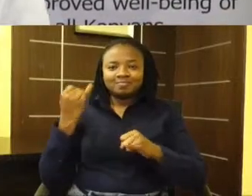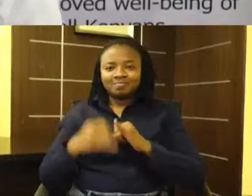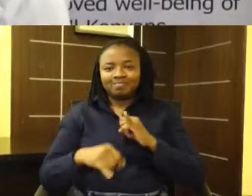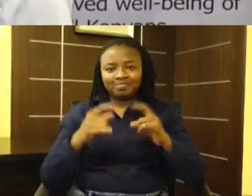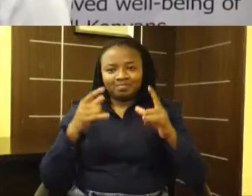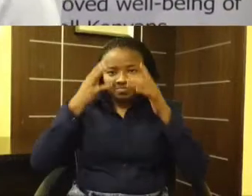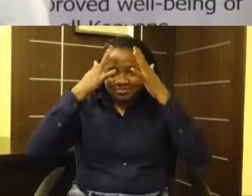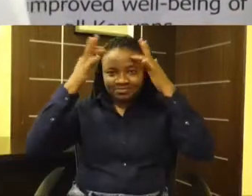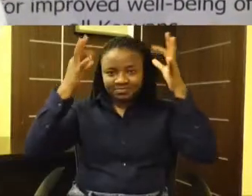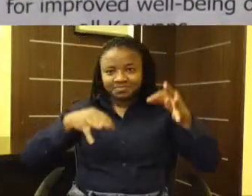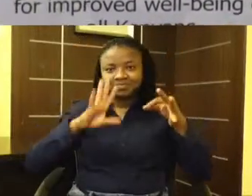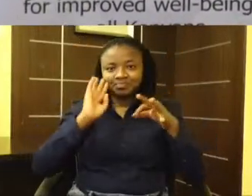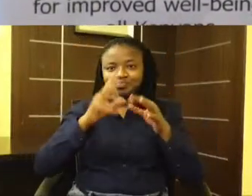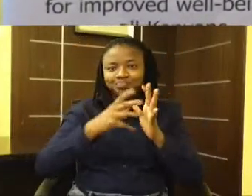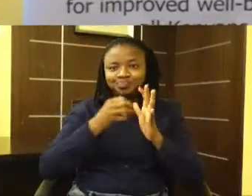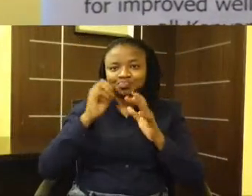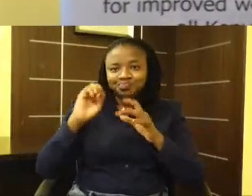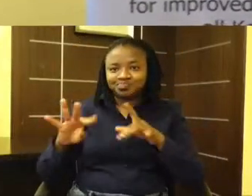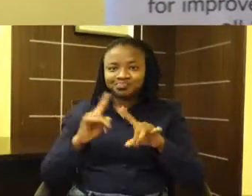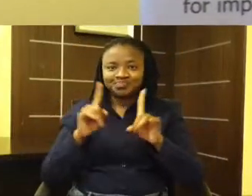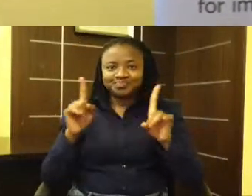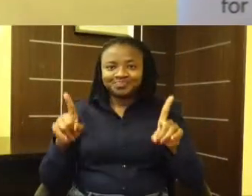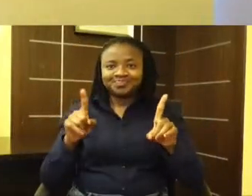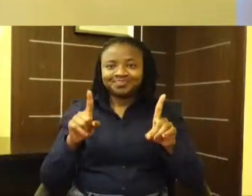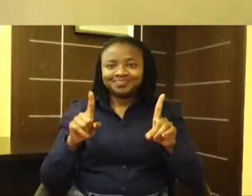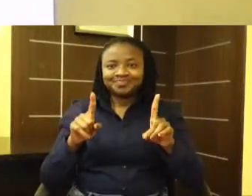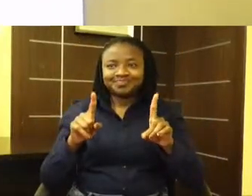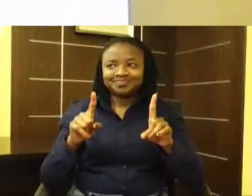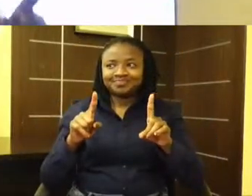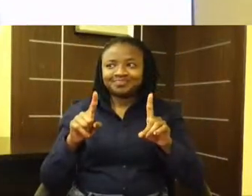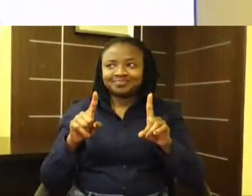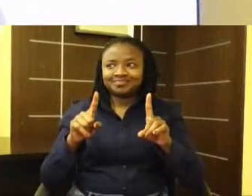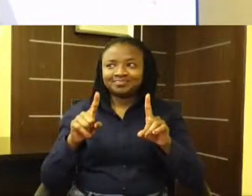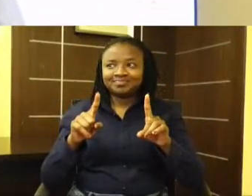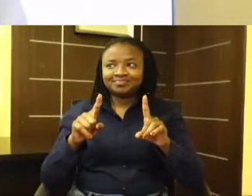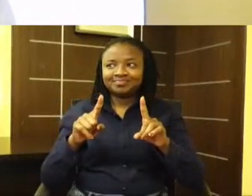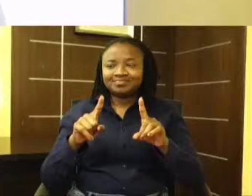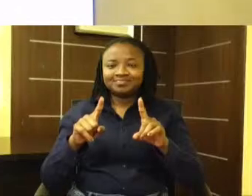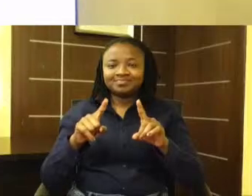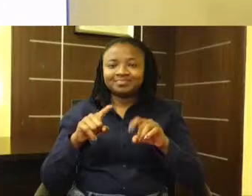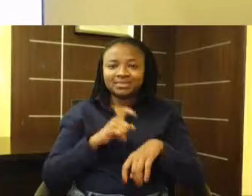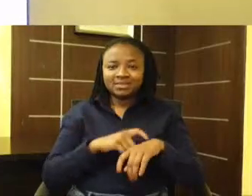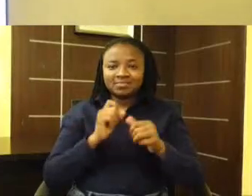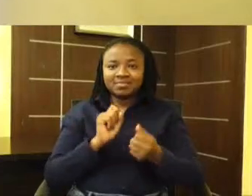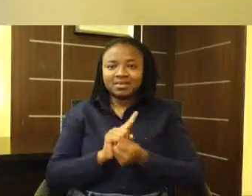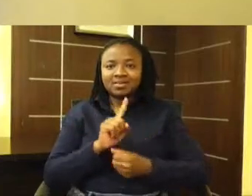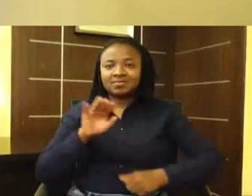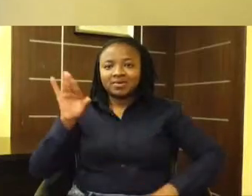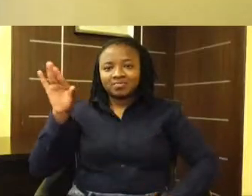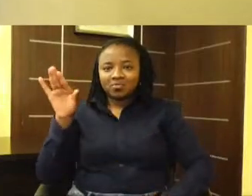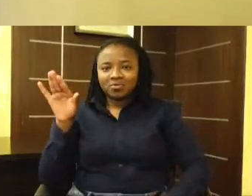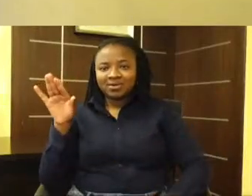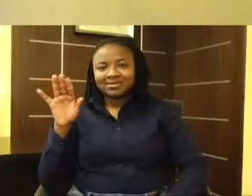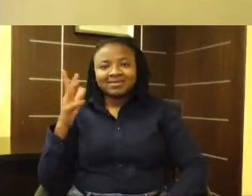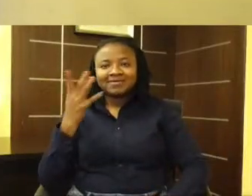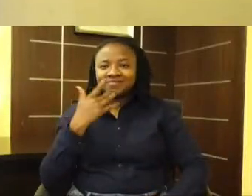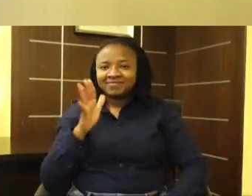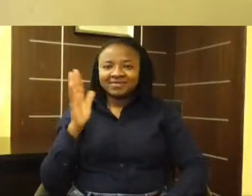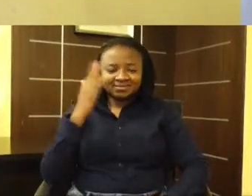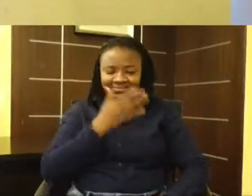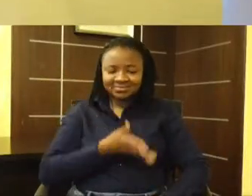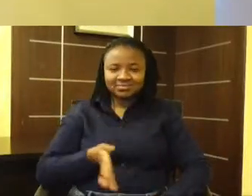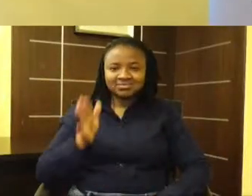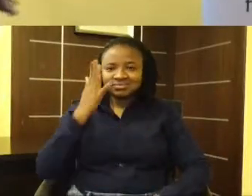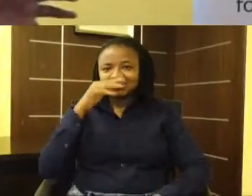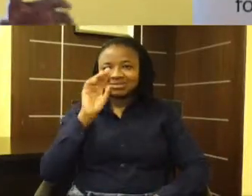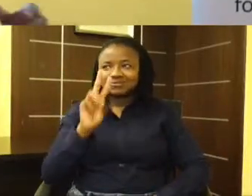remove, but now posted at 11. Damage was 11 a.m. So damage was already